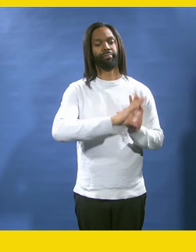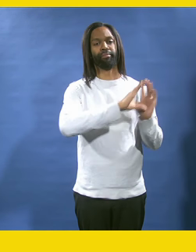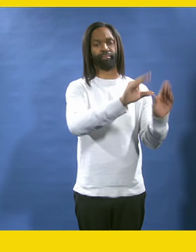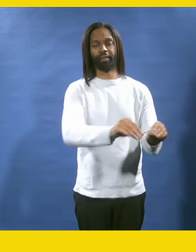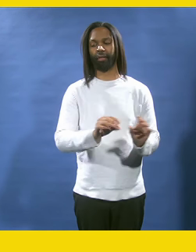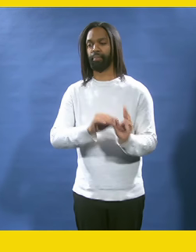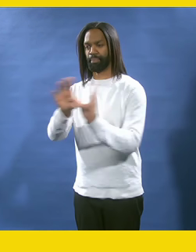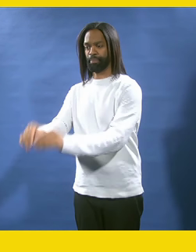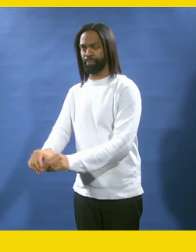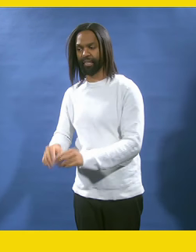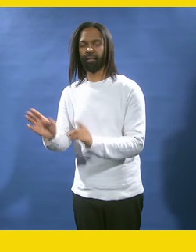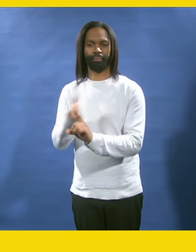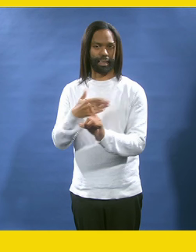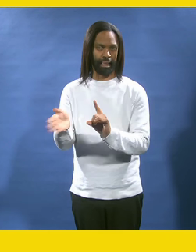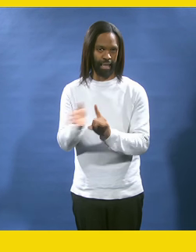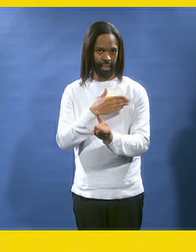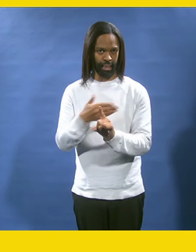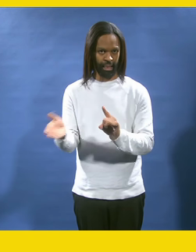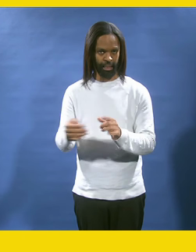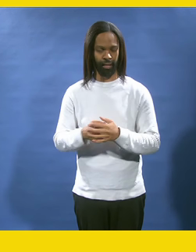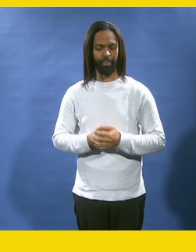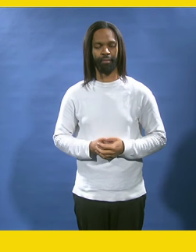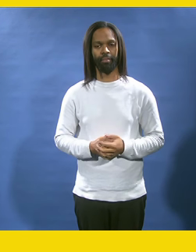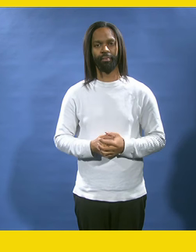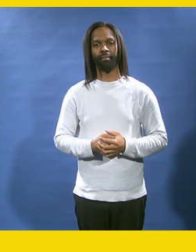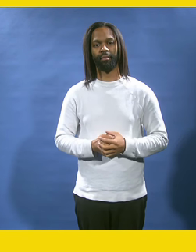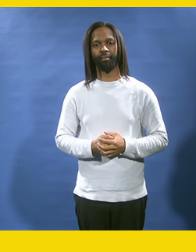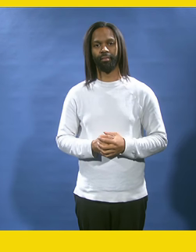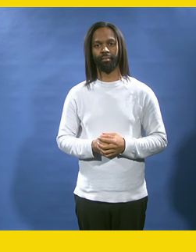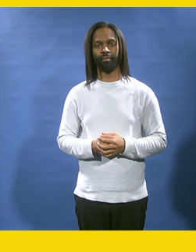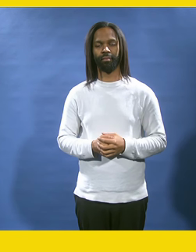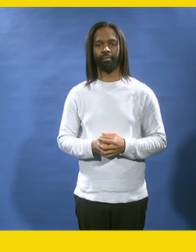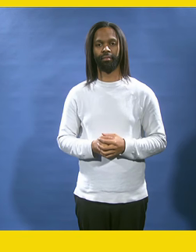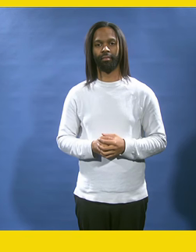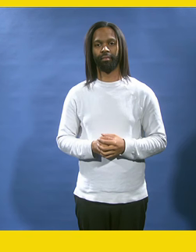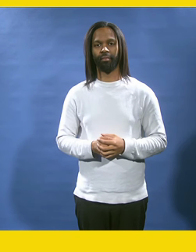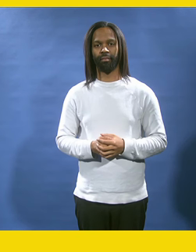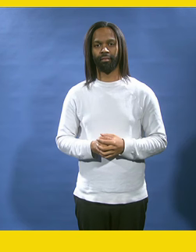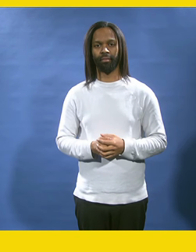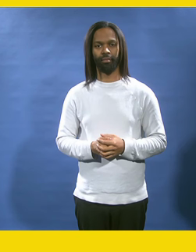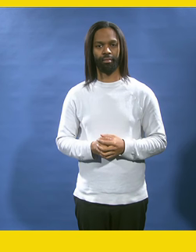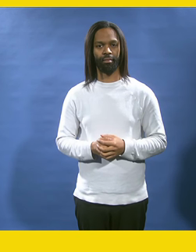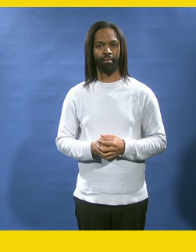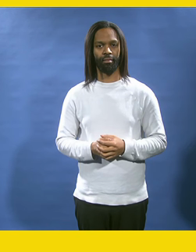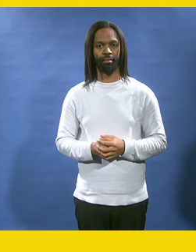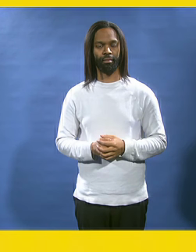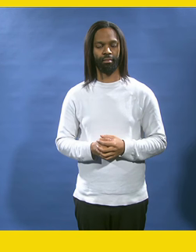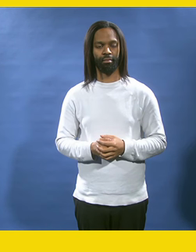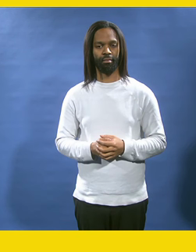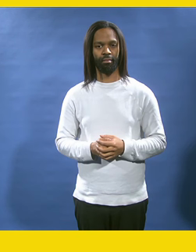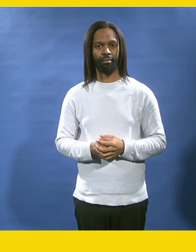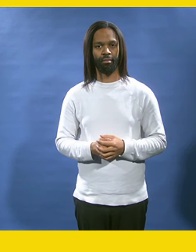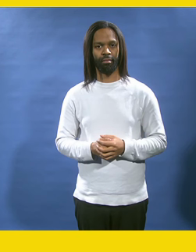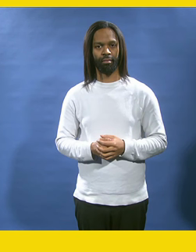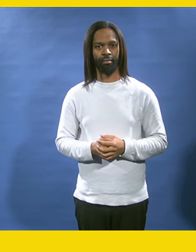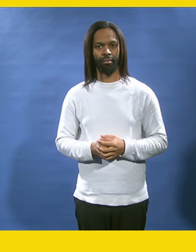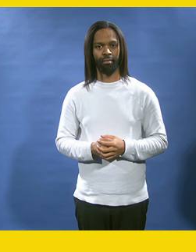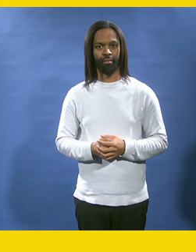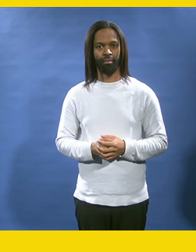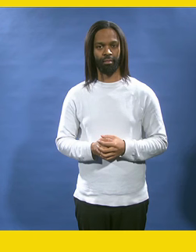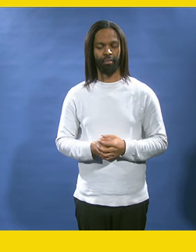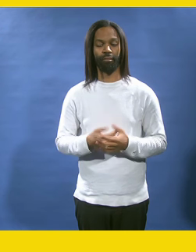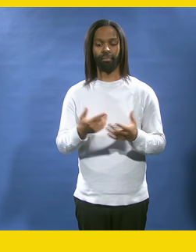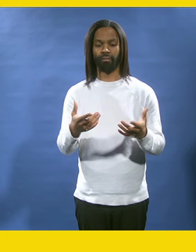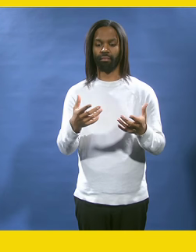discrimination, particularly against the Uzbek, Turkmen, and Hazara ethnics. In northern